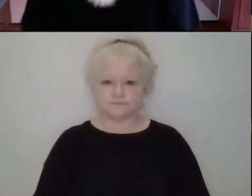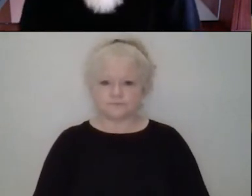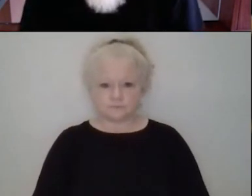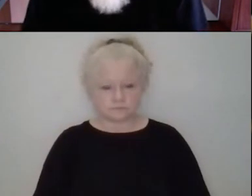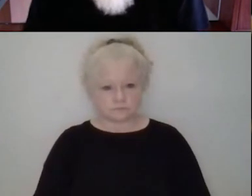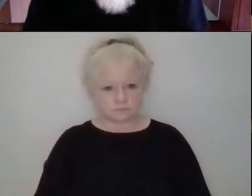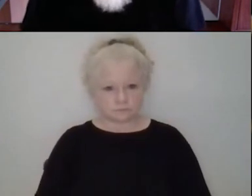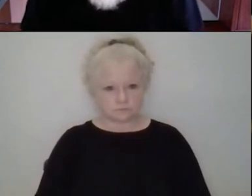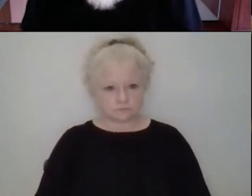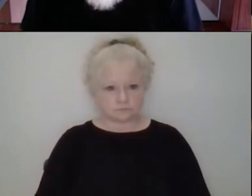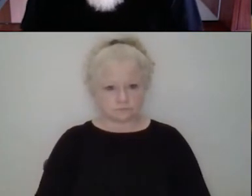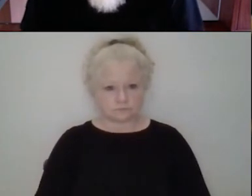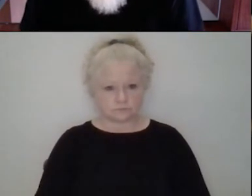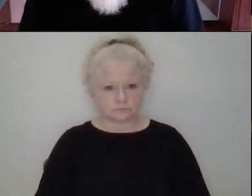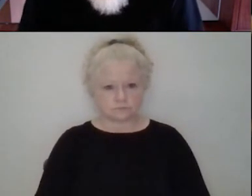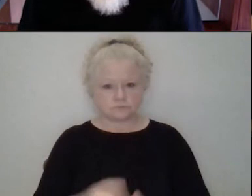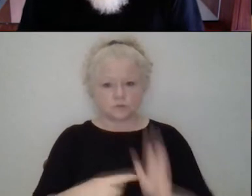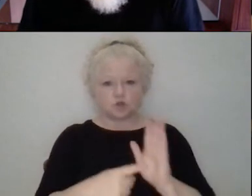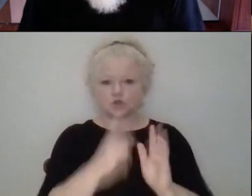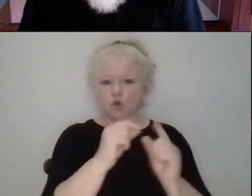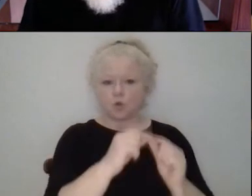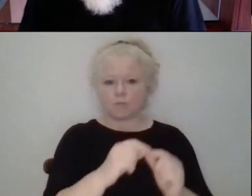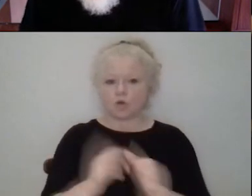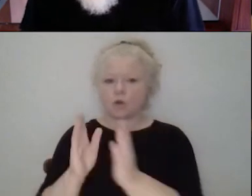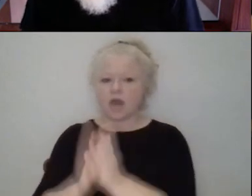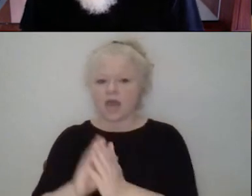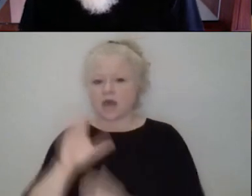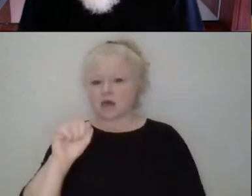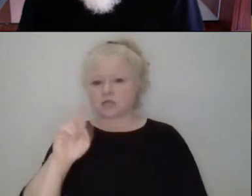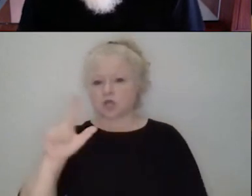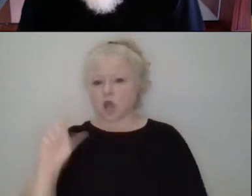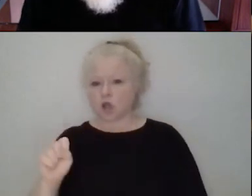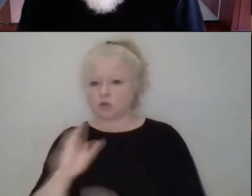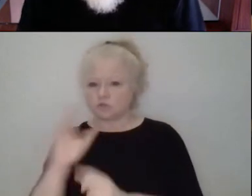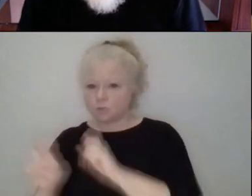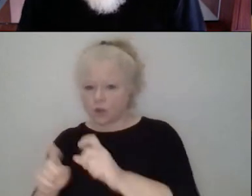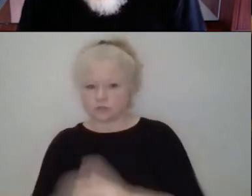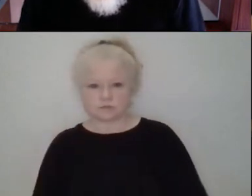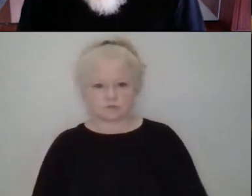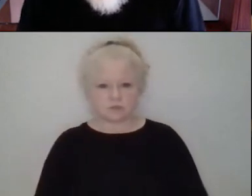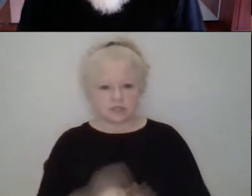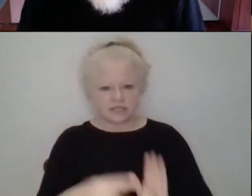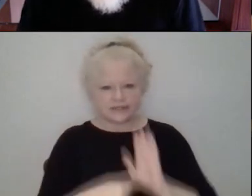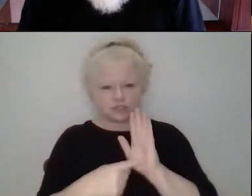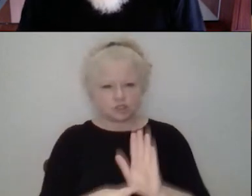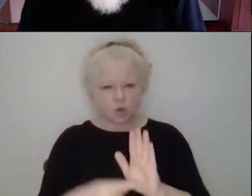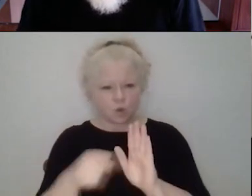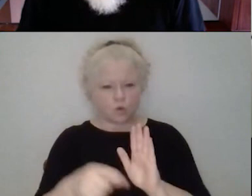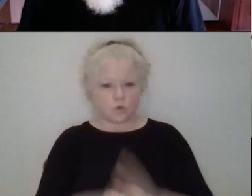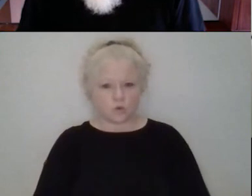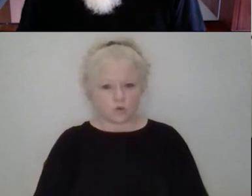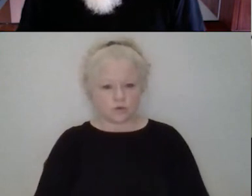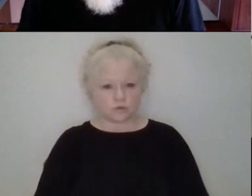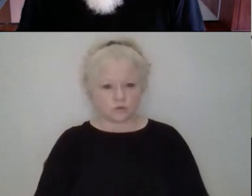show one more, and then we'll bring Carlos back on, and we'll answer a few more questions. But this also shows, like, the